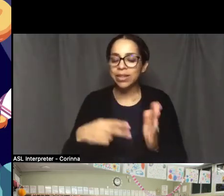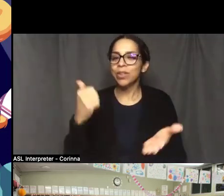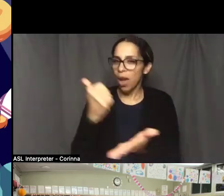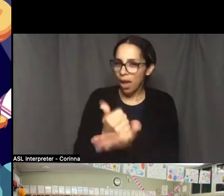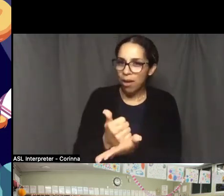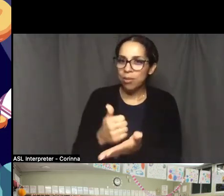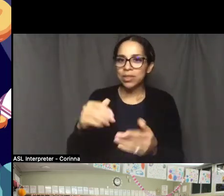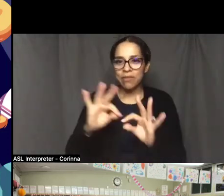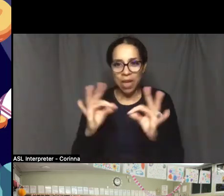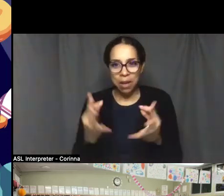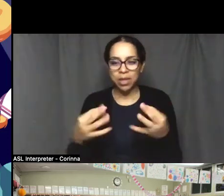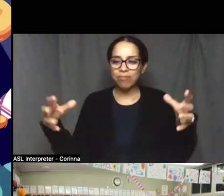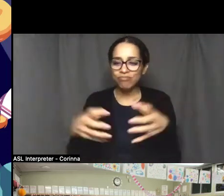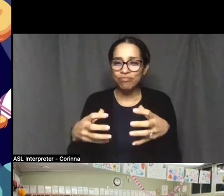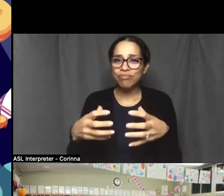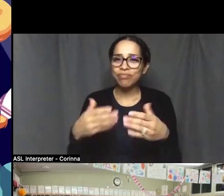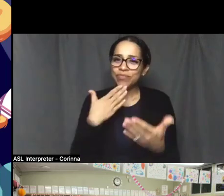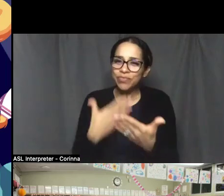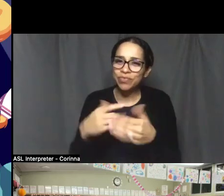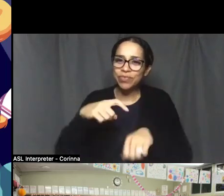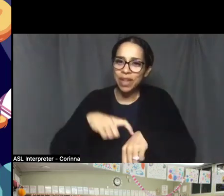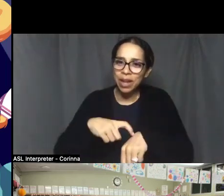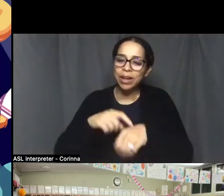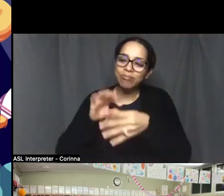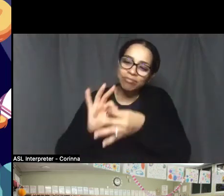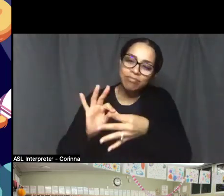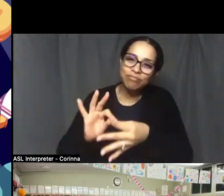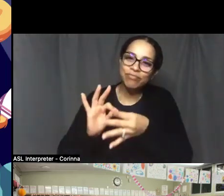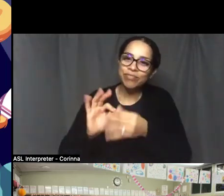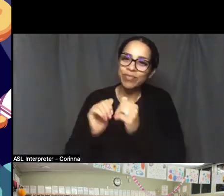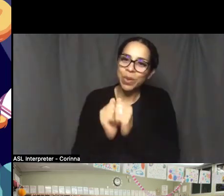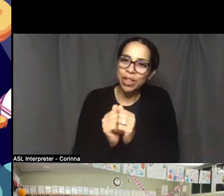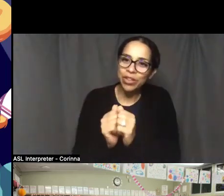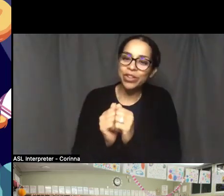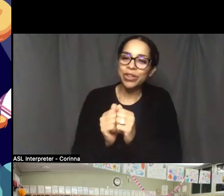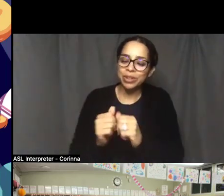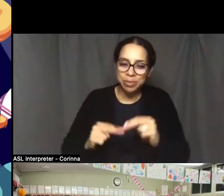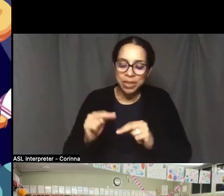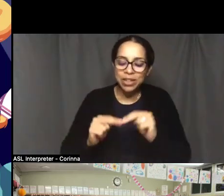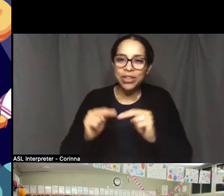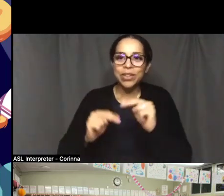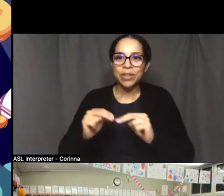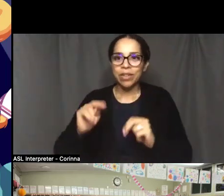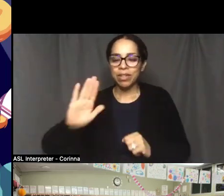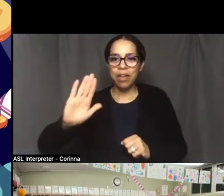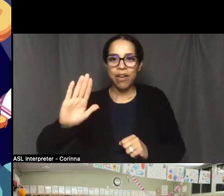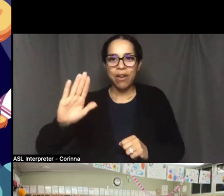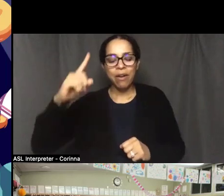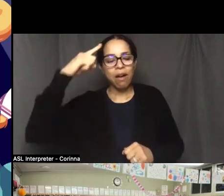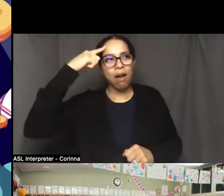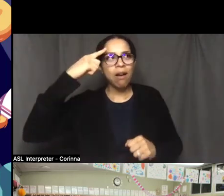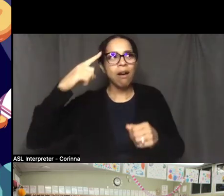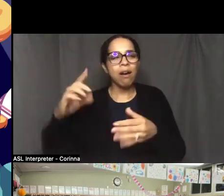time together, and it kind of builds that association between love and reading and making it that kind of a